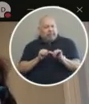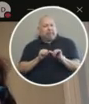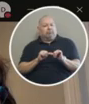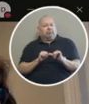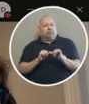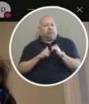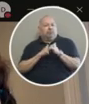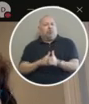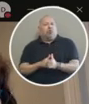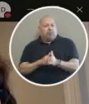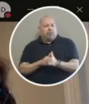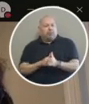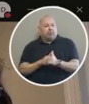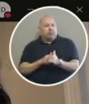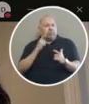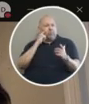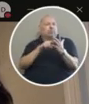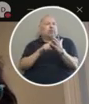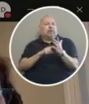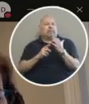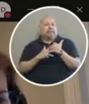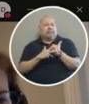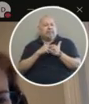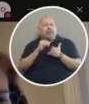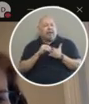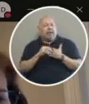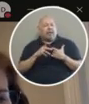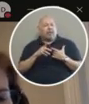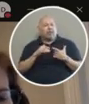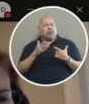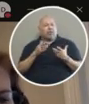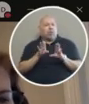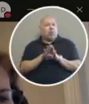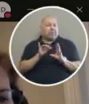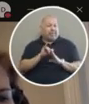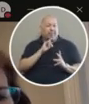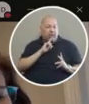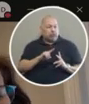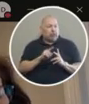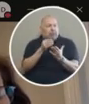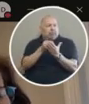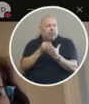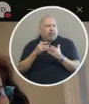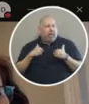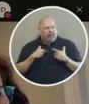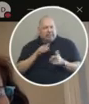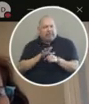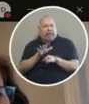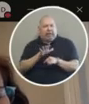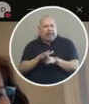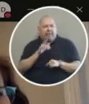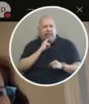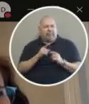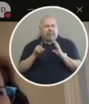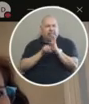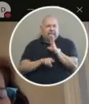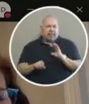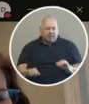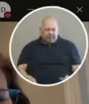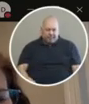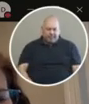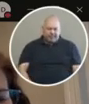with this so that we can start to recognize those savings and close that deficit. Well, Yeah, and I would add